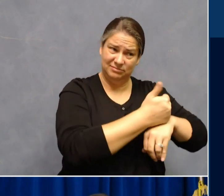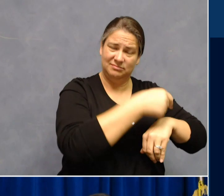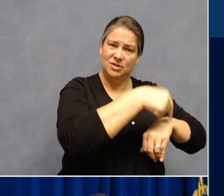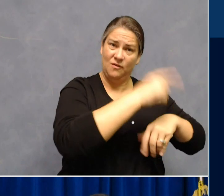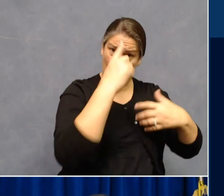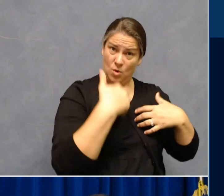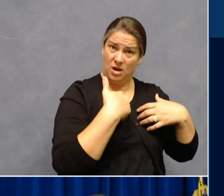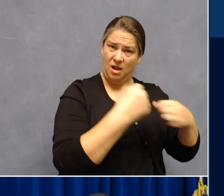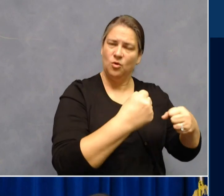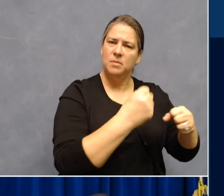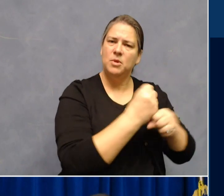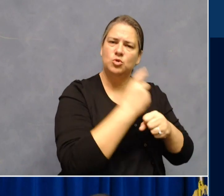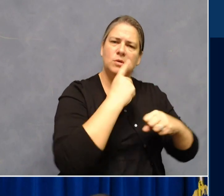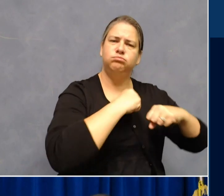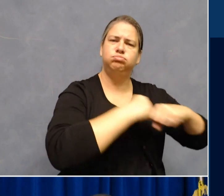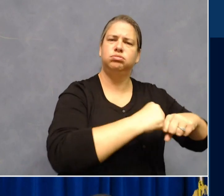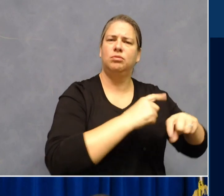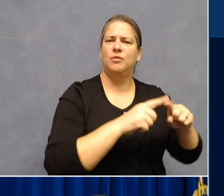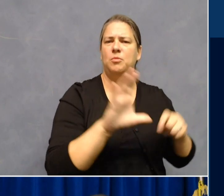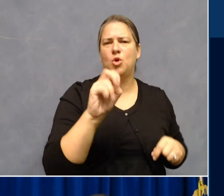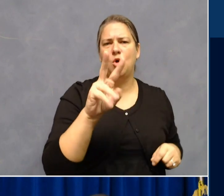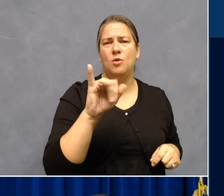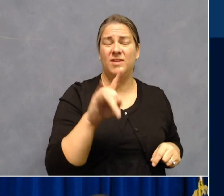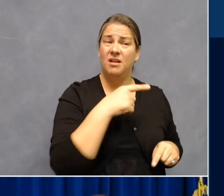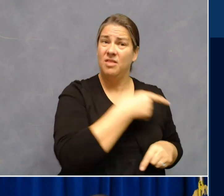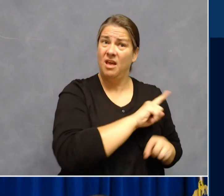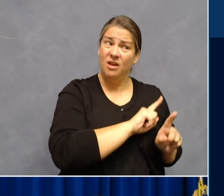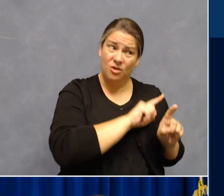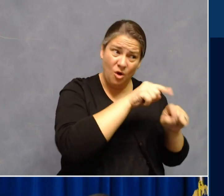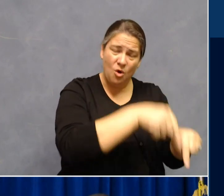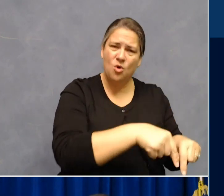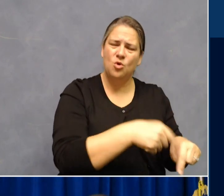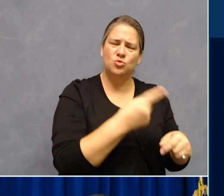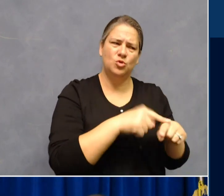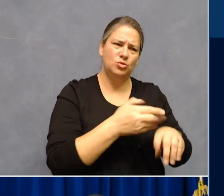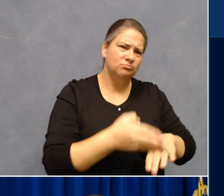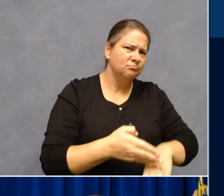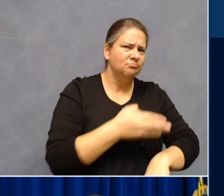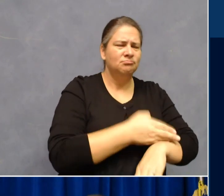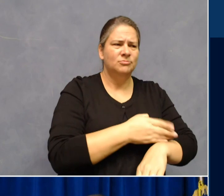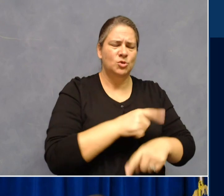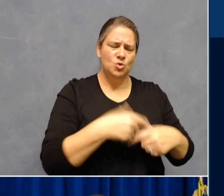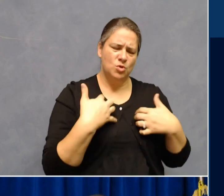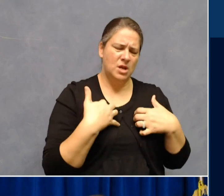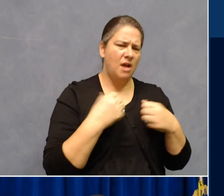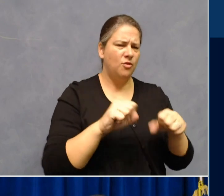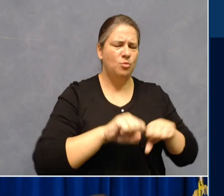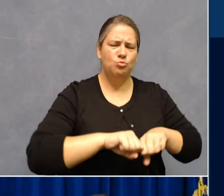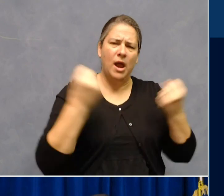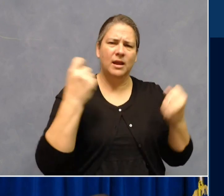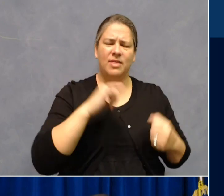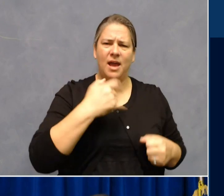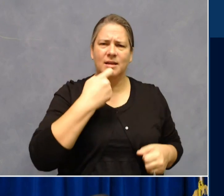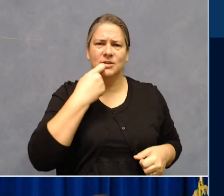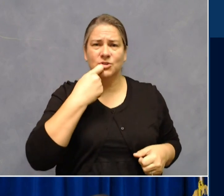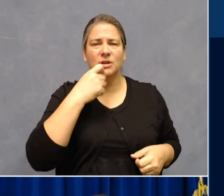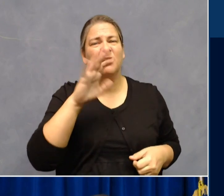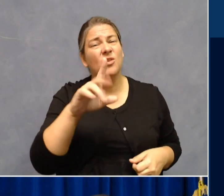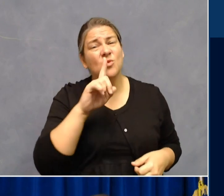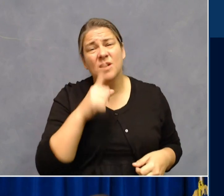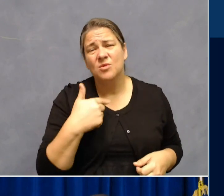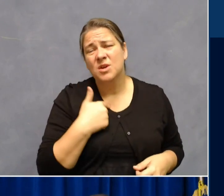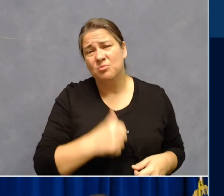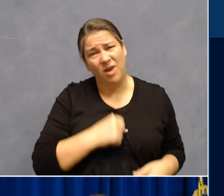very difficult addiction. They are doing their best, and we're proud of them. We want to be supportive because whether this is the first time they've